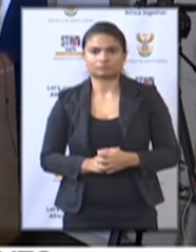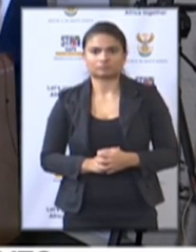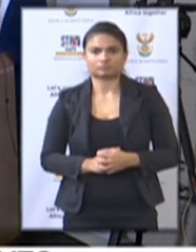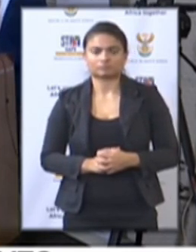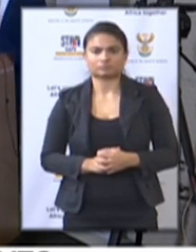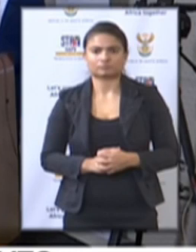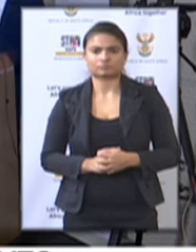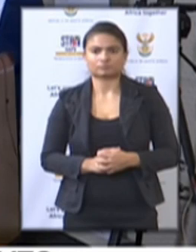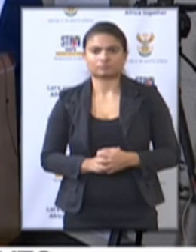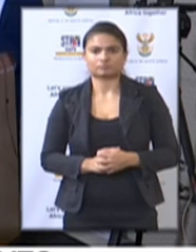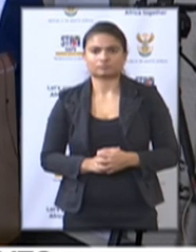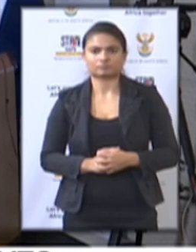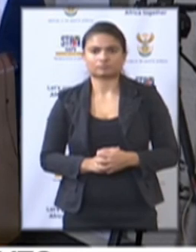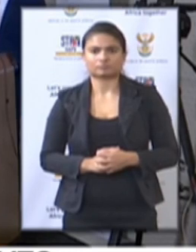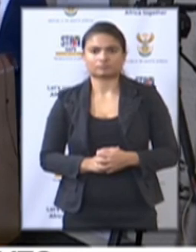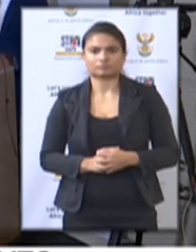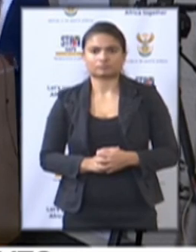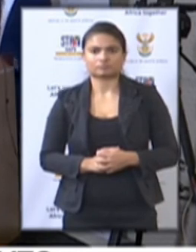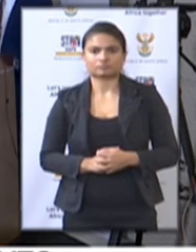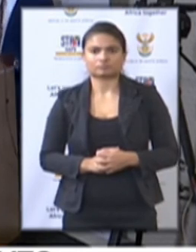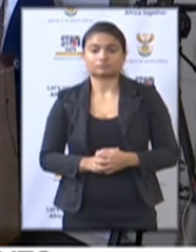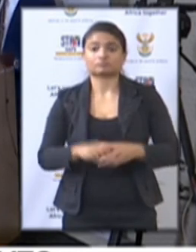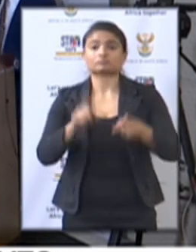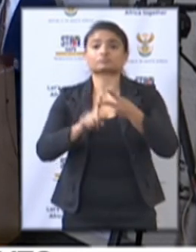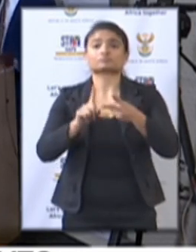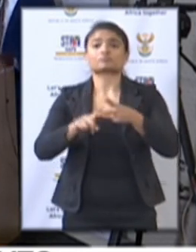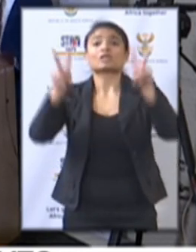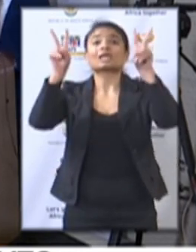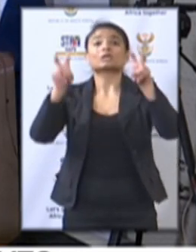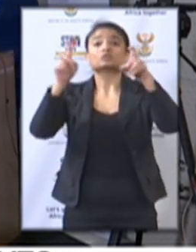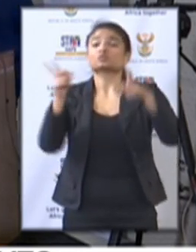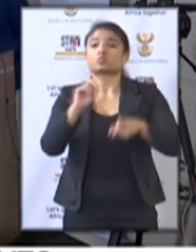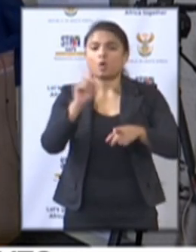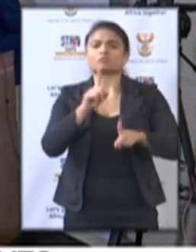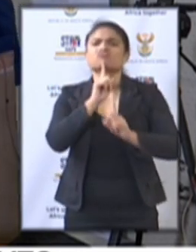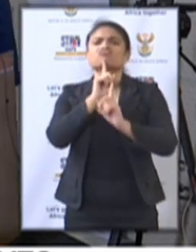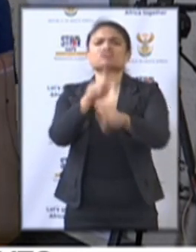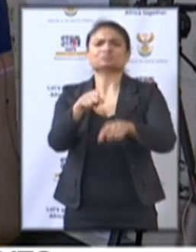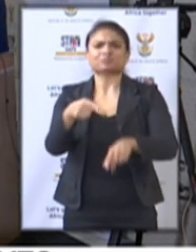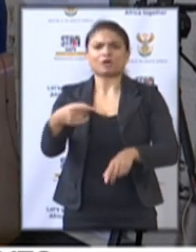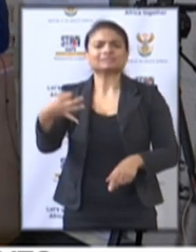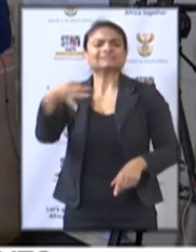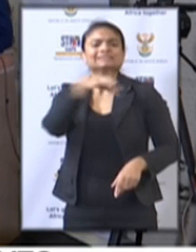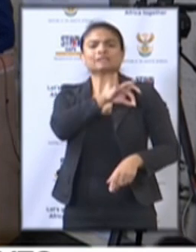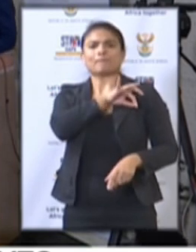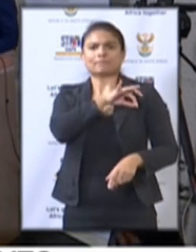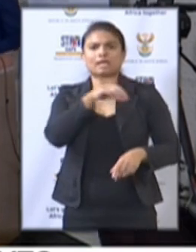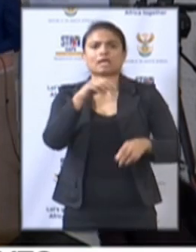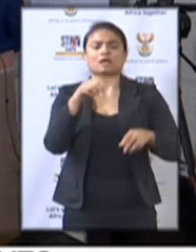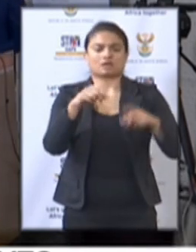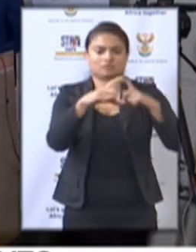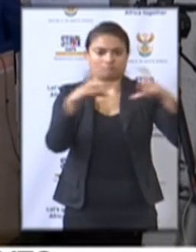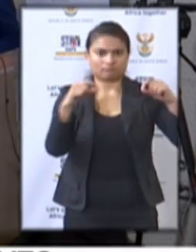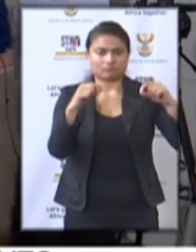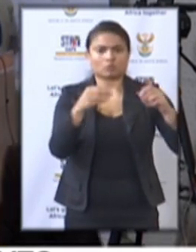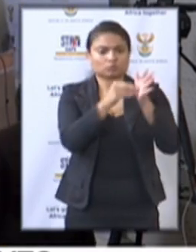the issue of stipends and the protest. I don't know if the DG is aware of that as well.